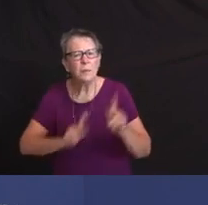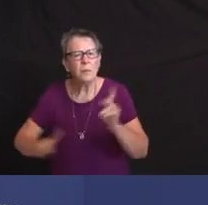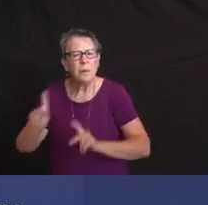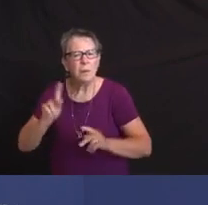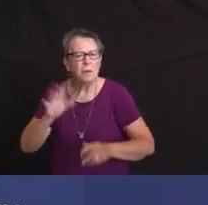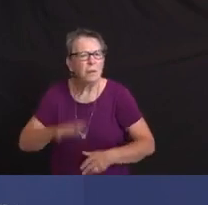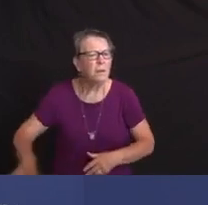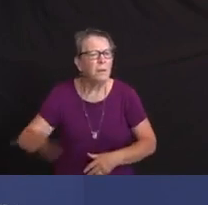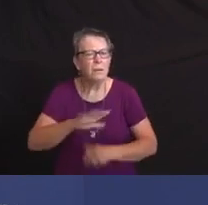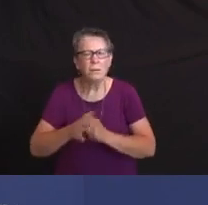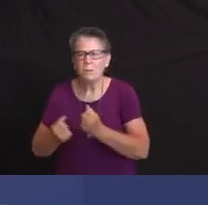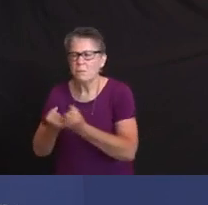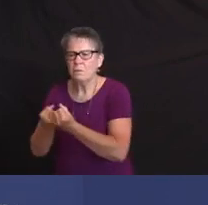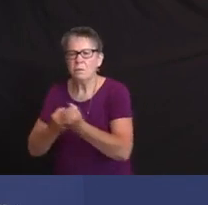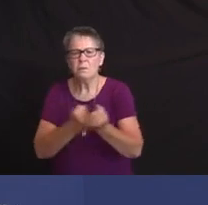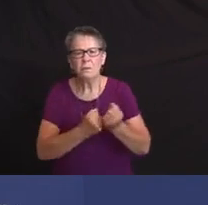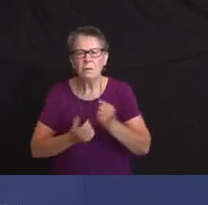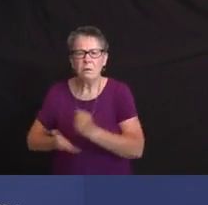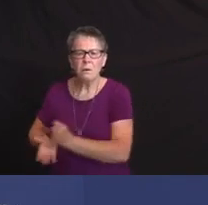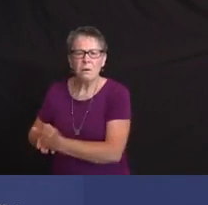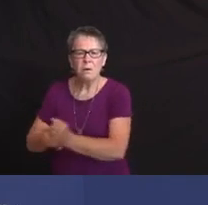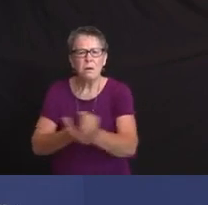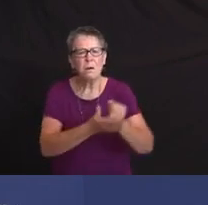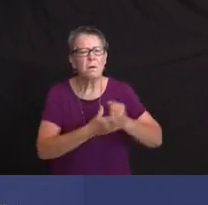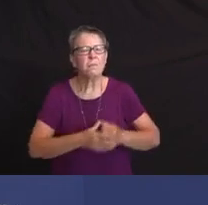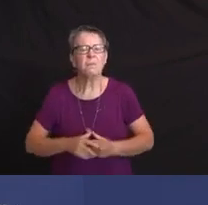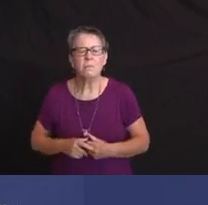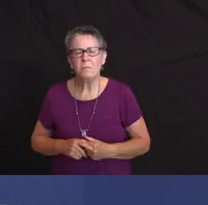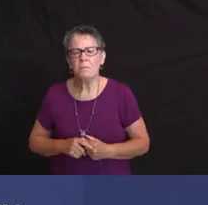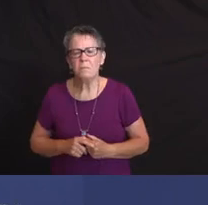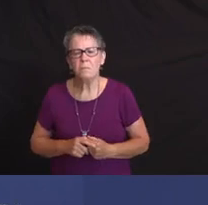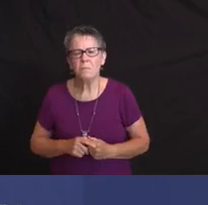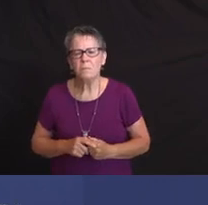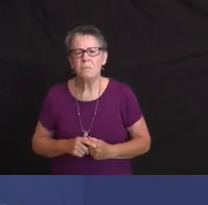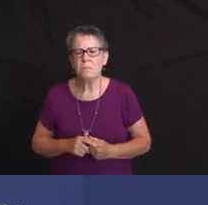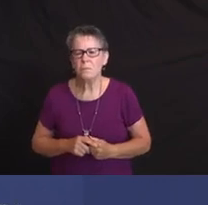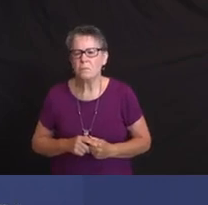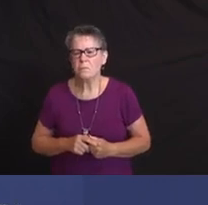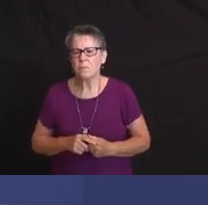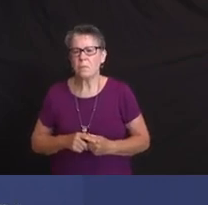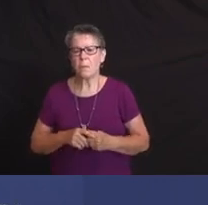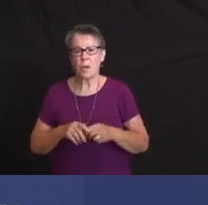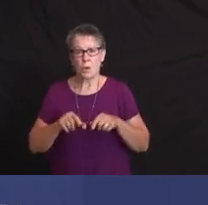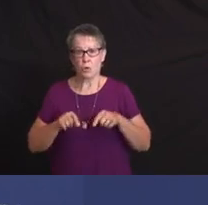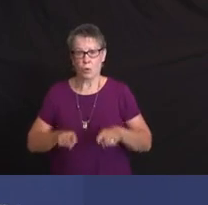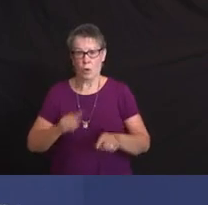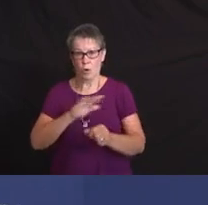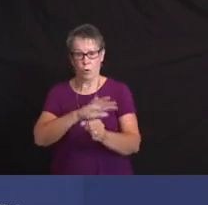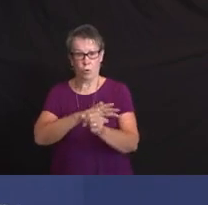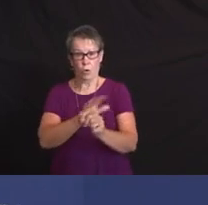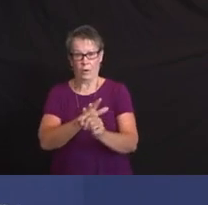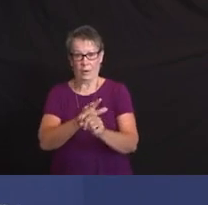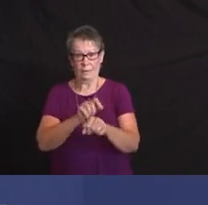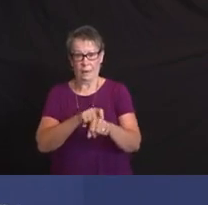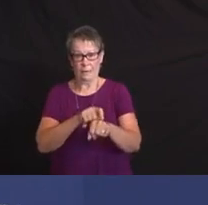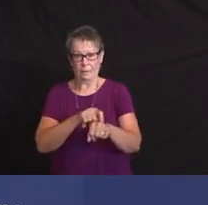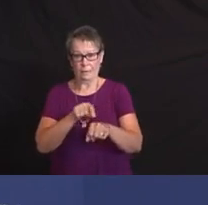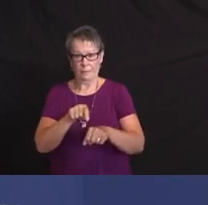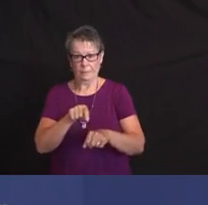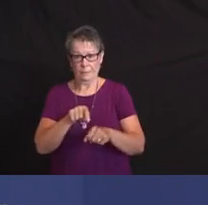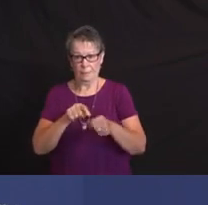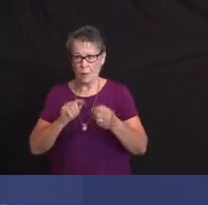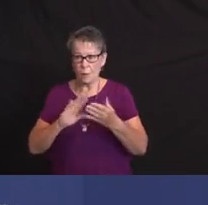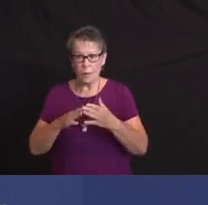of our most vulnerable members of our communities every year. During the pandemic, Community health centers provided COVID-19 testing